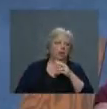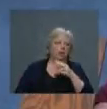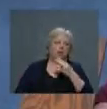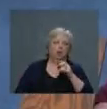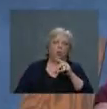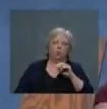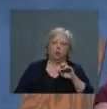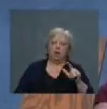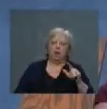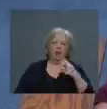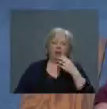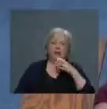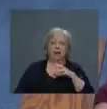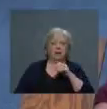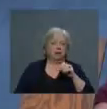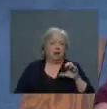it.